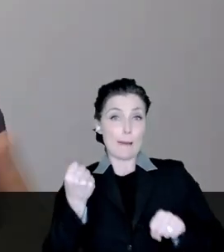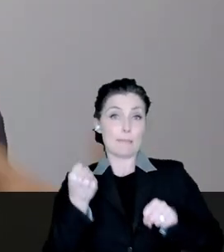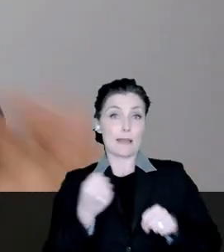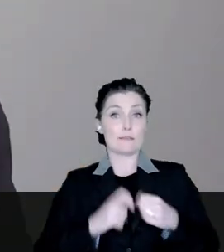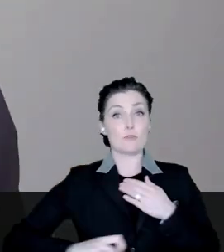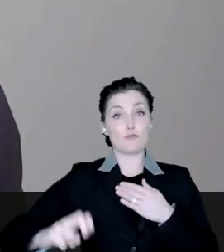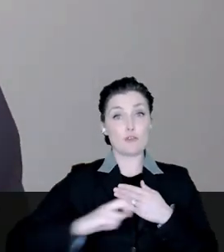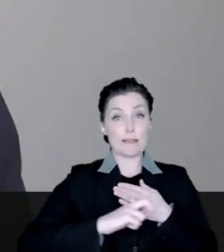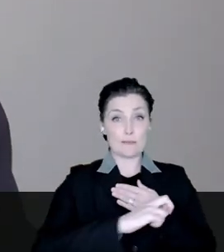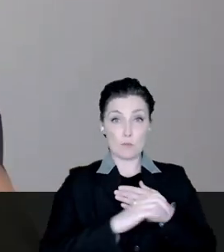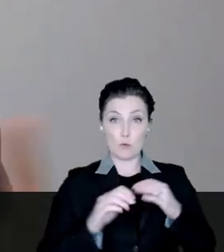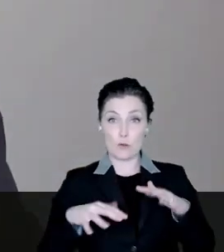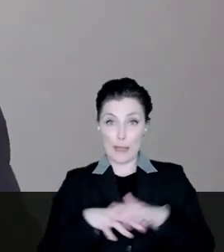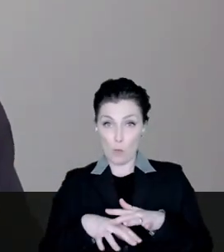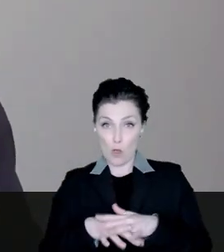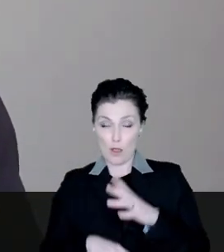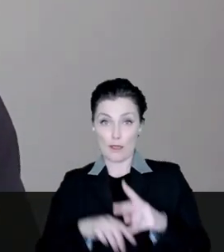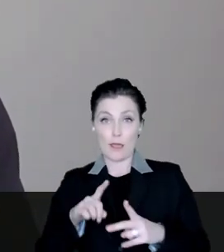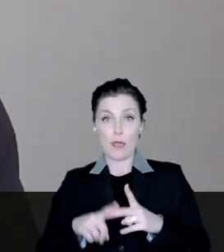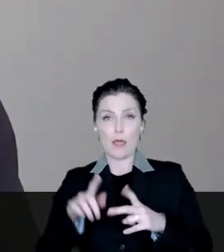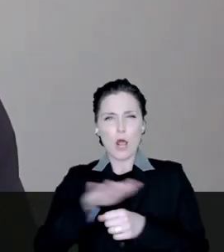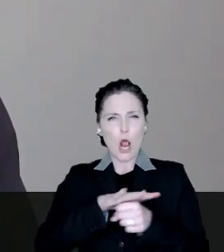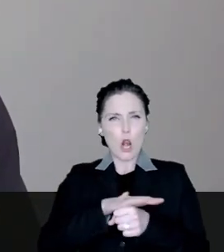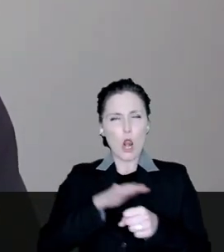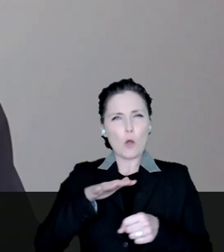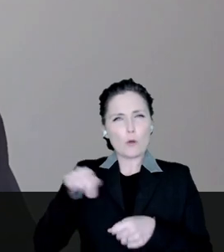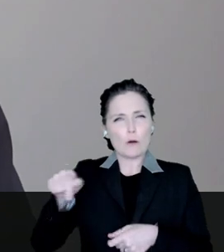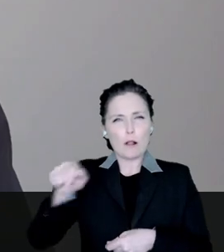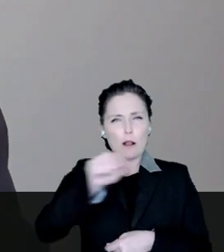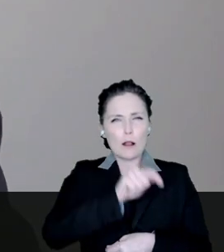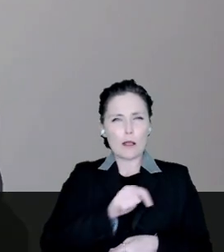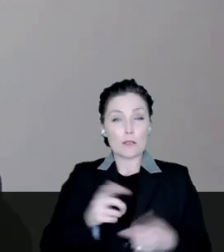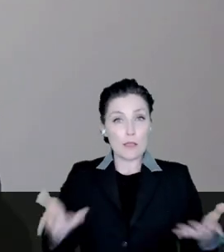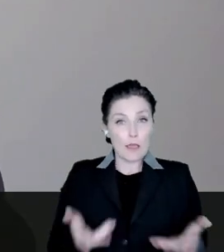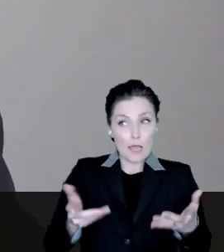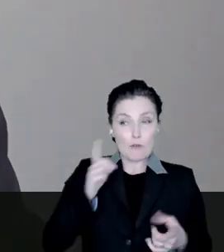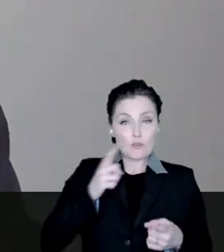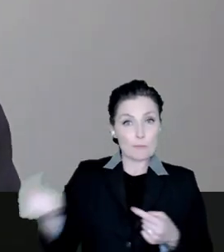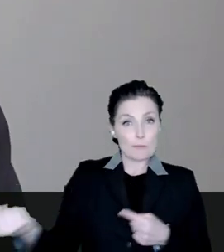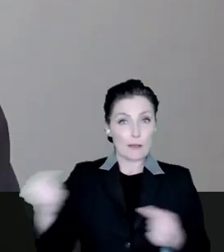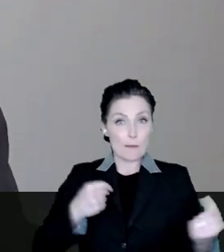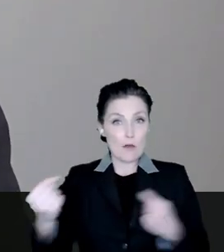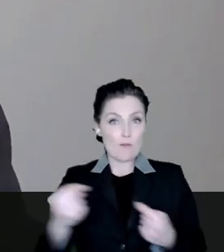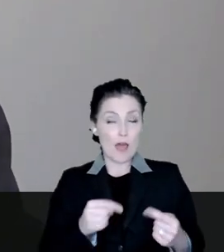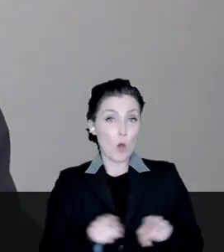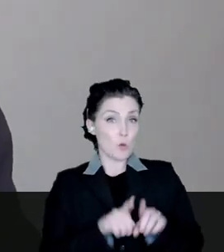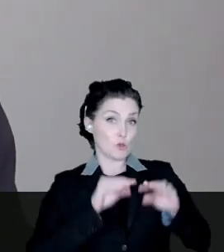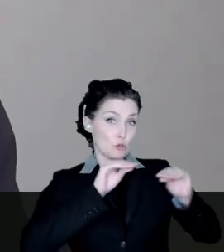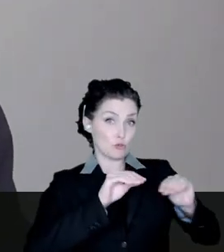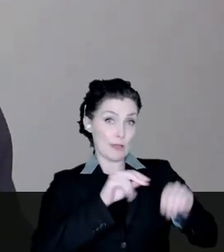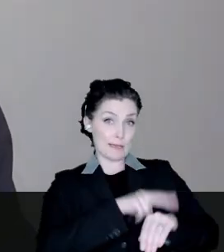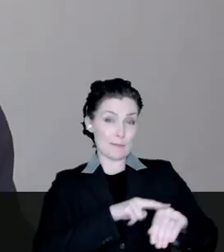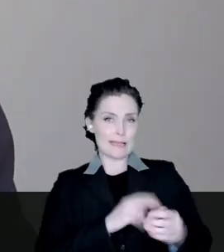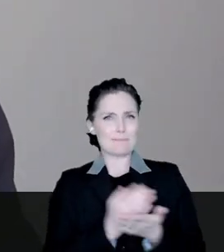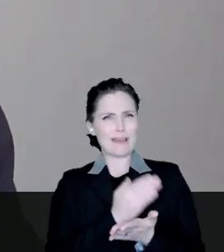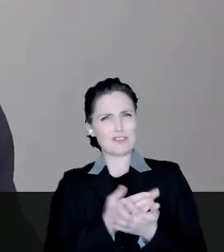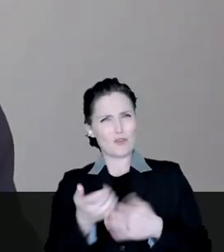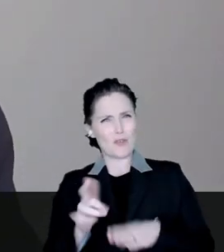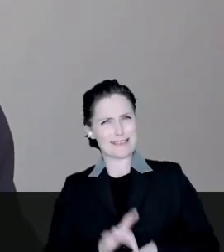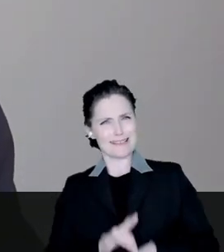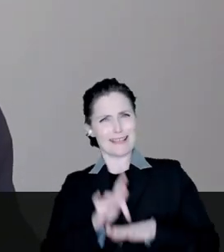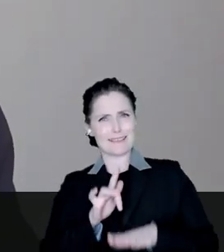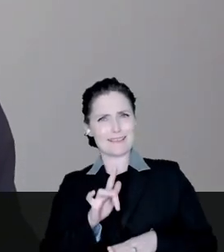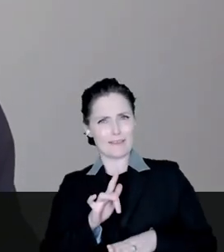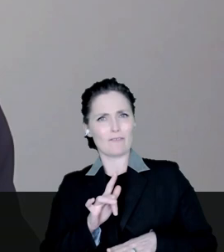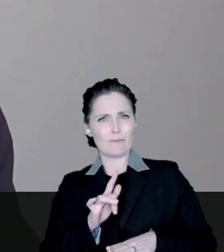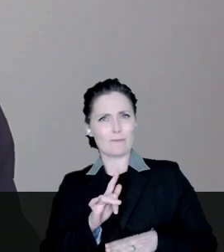in local communities to encourage women to come forward. And that includes training our police to be more civic and sensitive to what